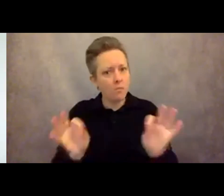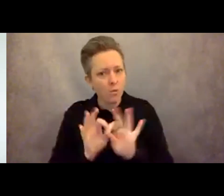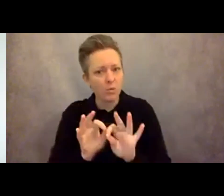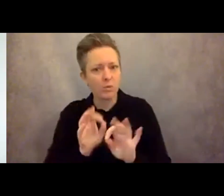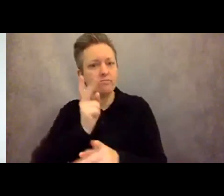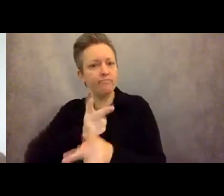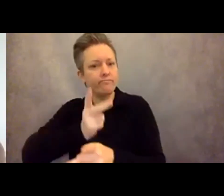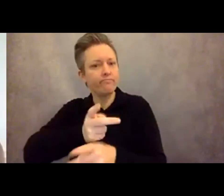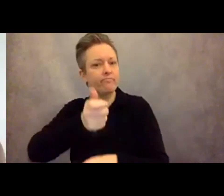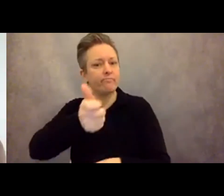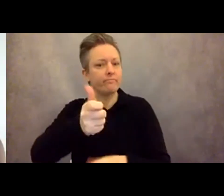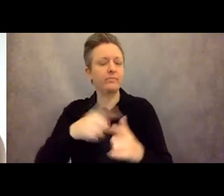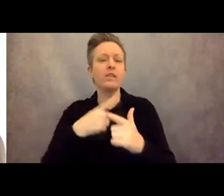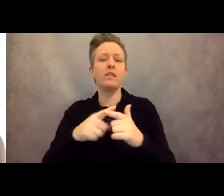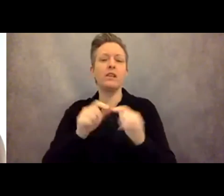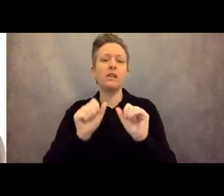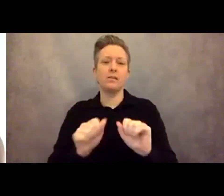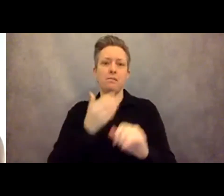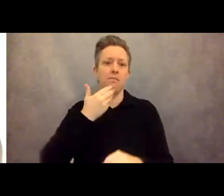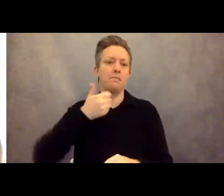survivors.